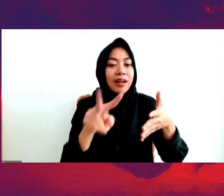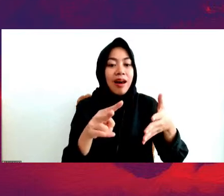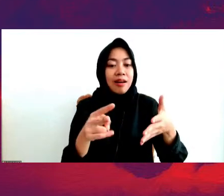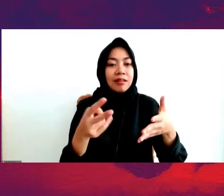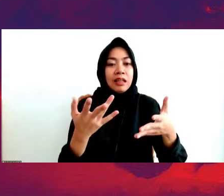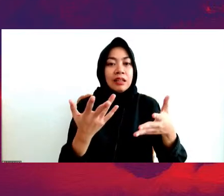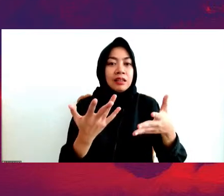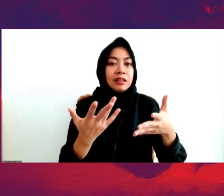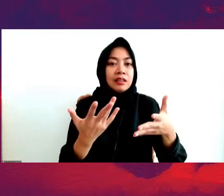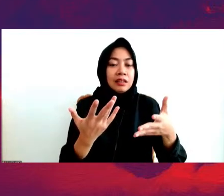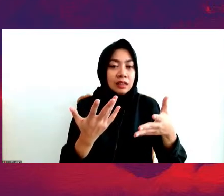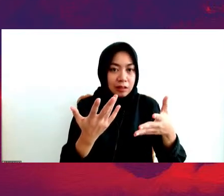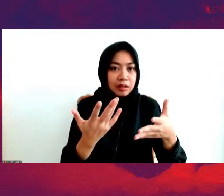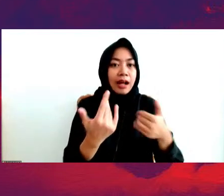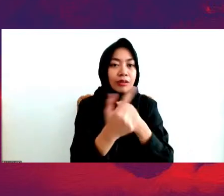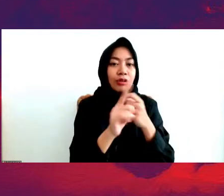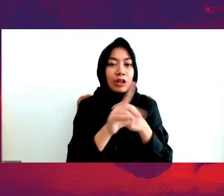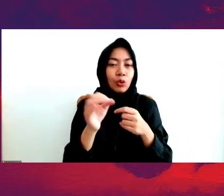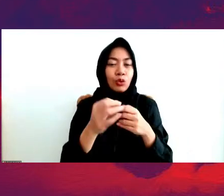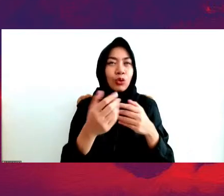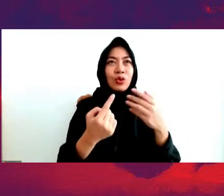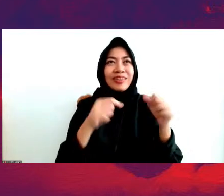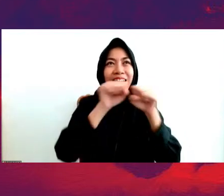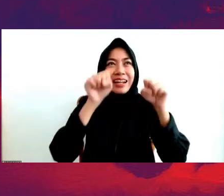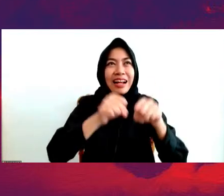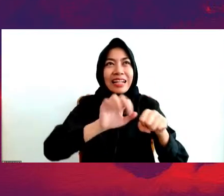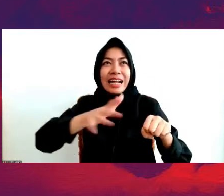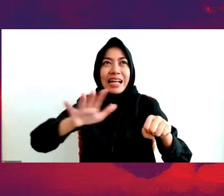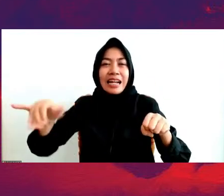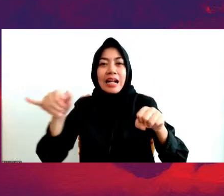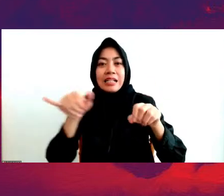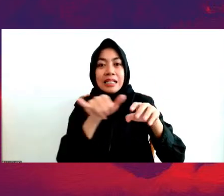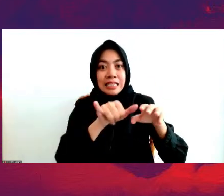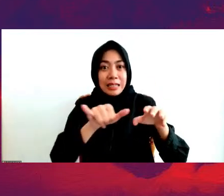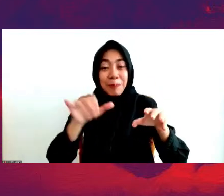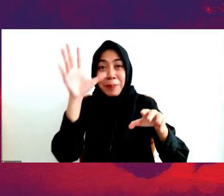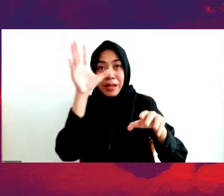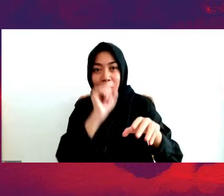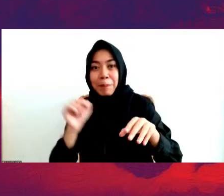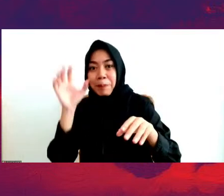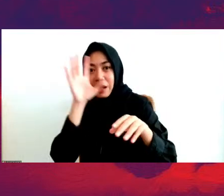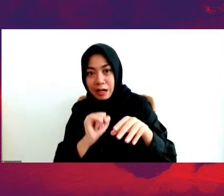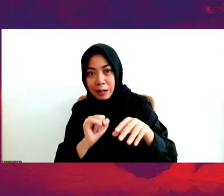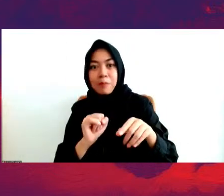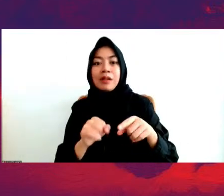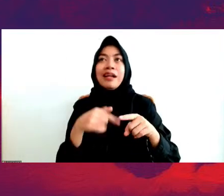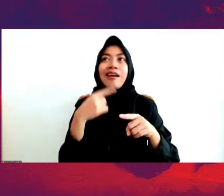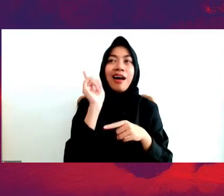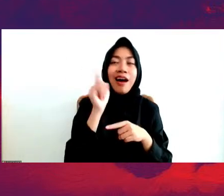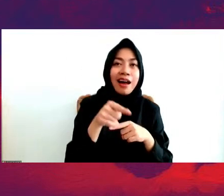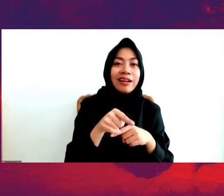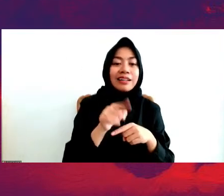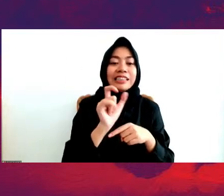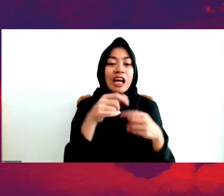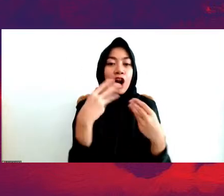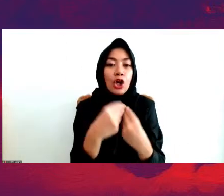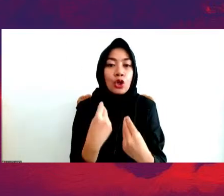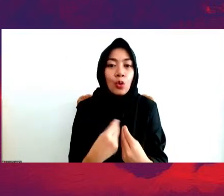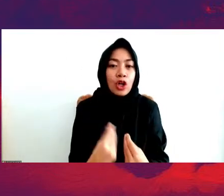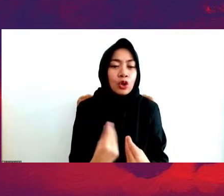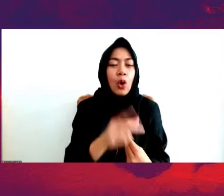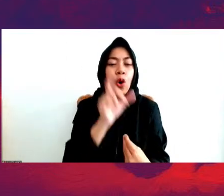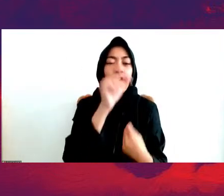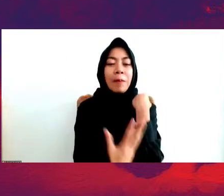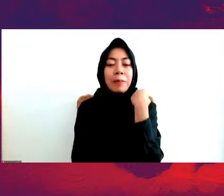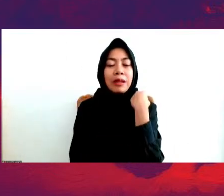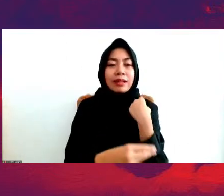same as across 100 countries. And these indicators represent a measure of acute poverty. But when you're talking at